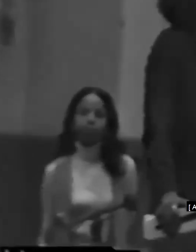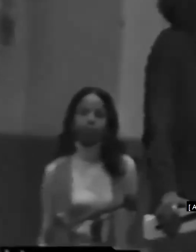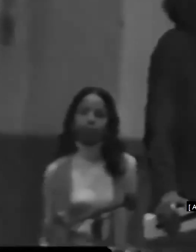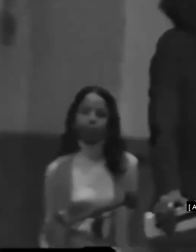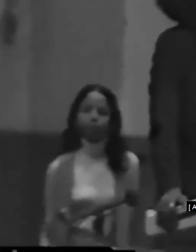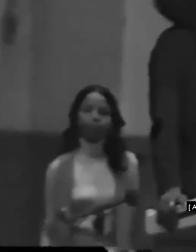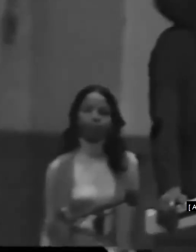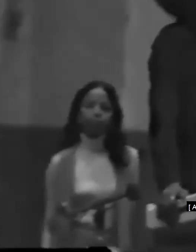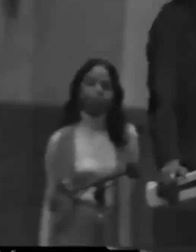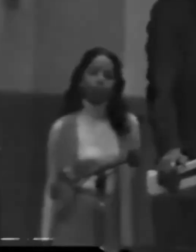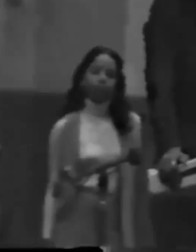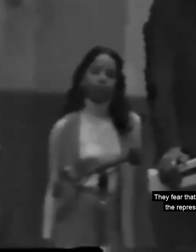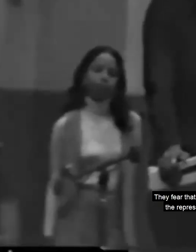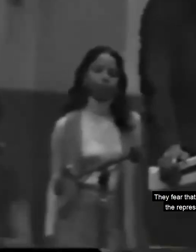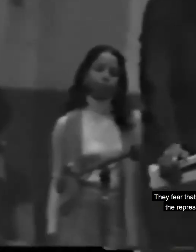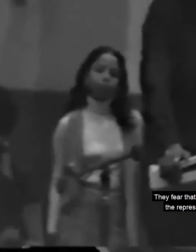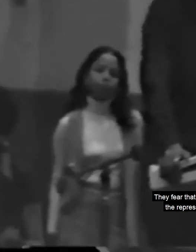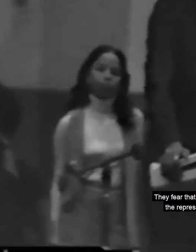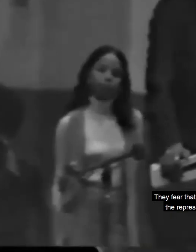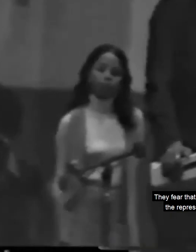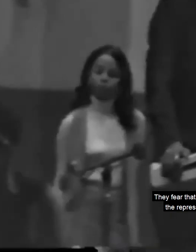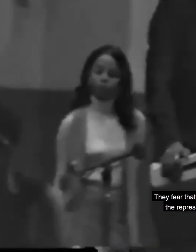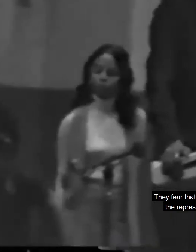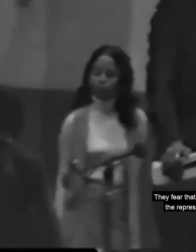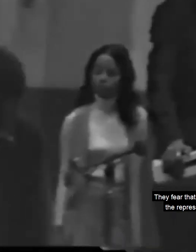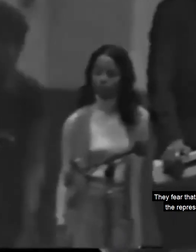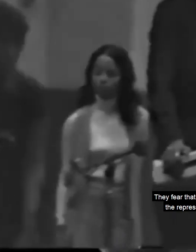They fear that unity,